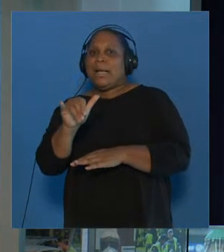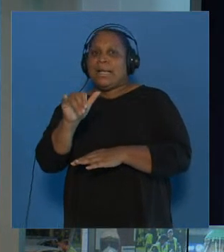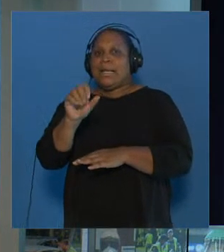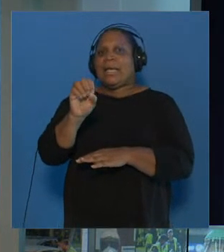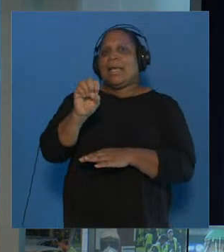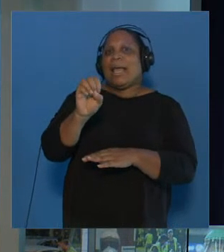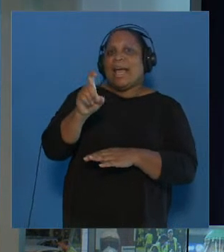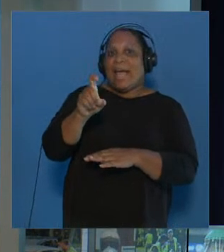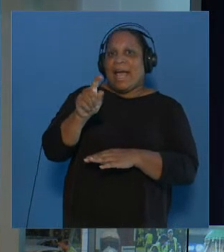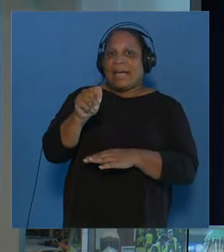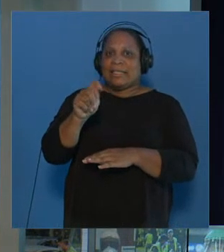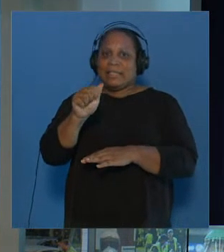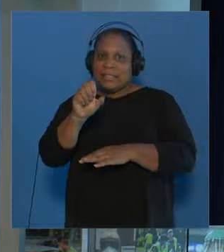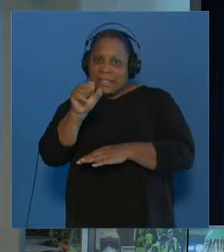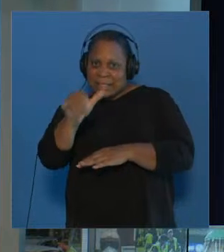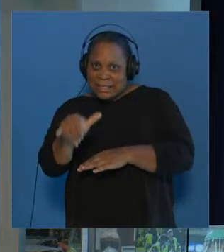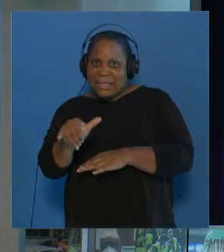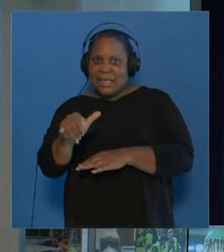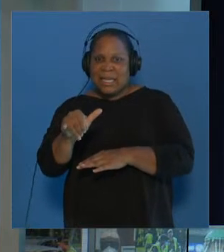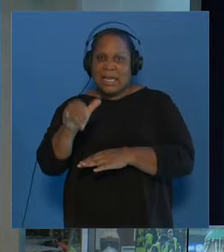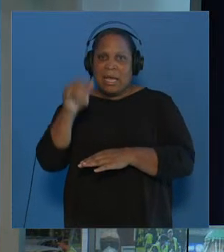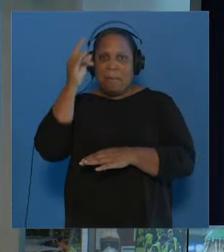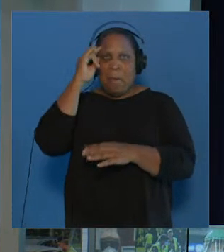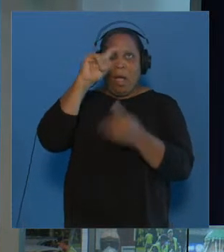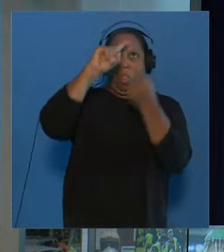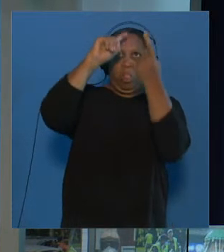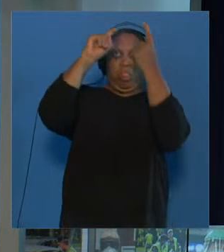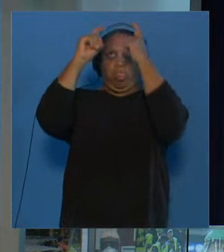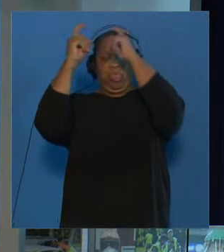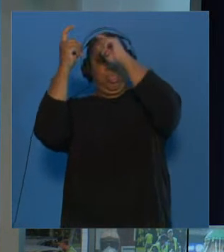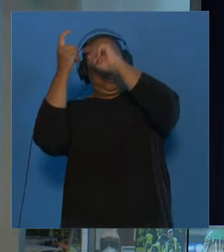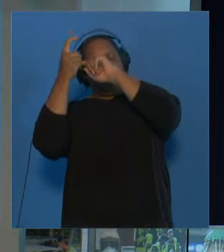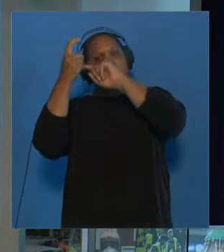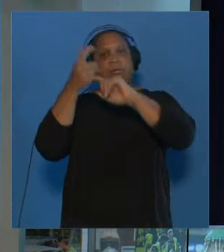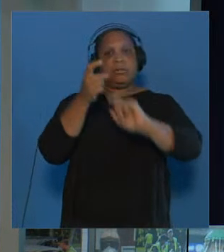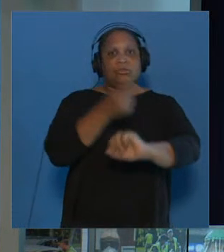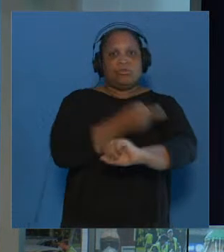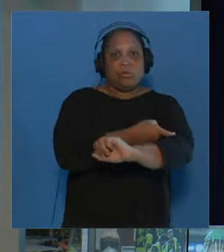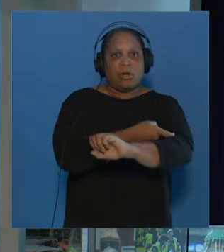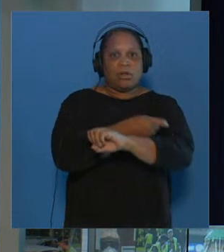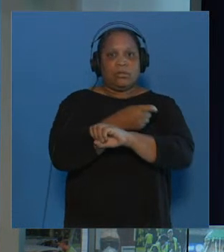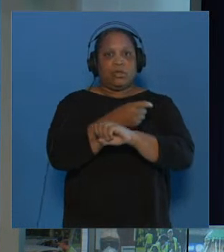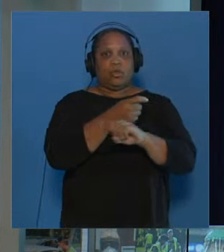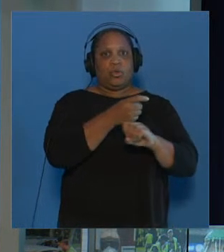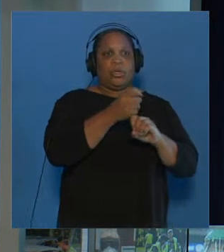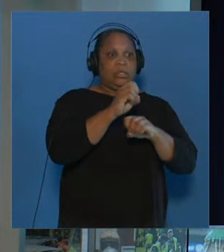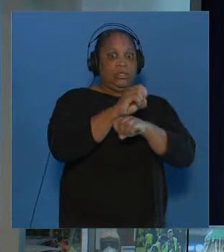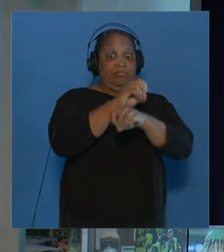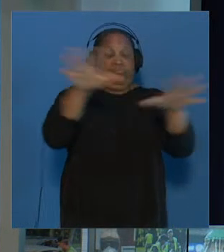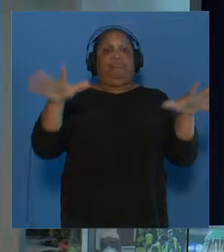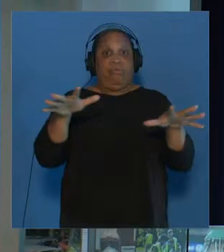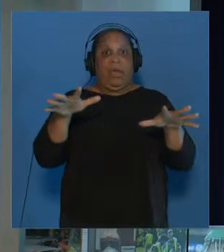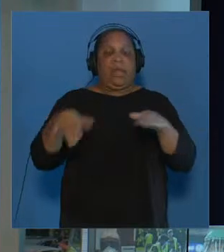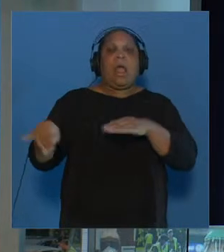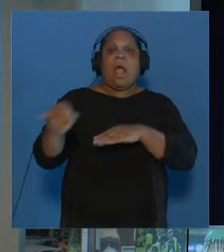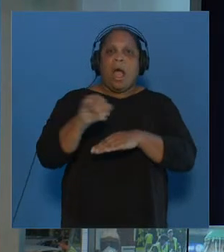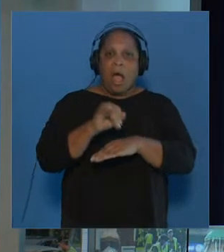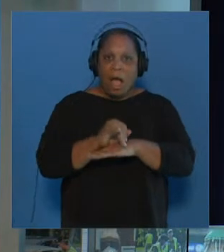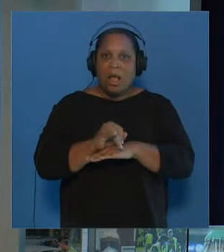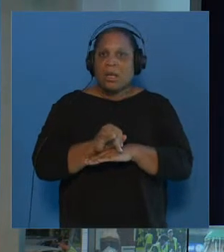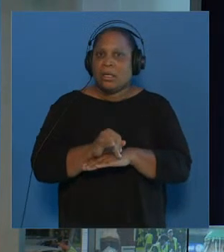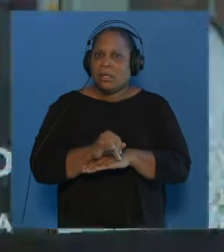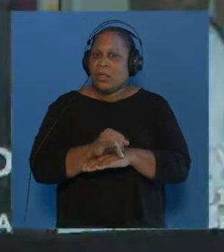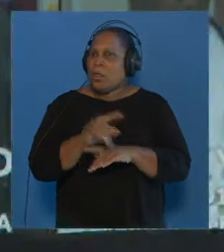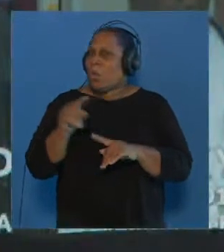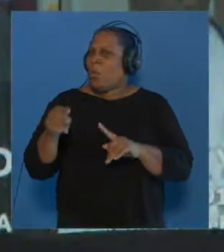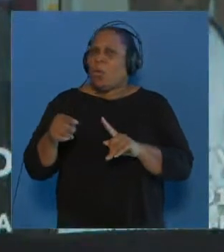and the mind-altering, extremely mind-altering substance, which is running rampant in our island. When are